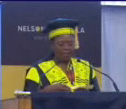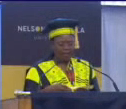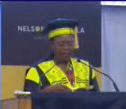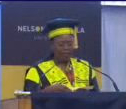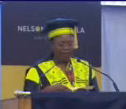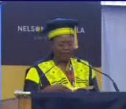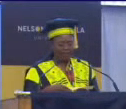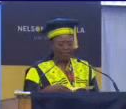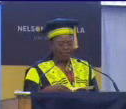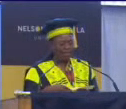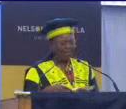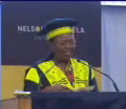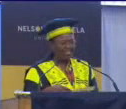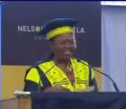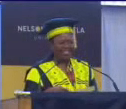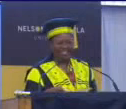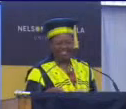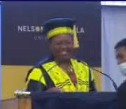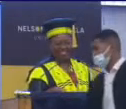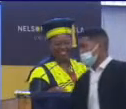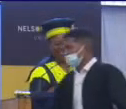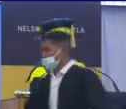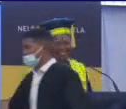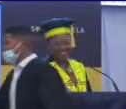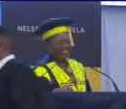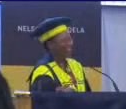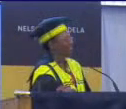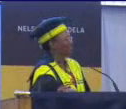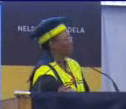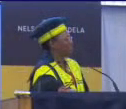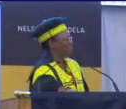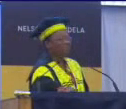Paulrick Felt Connect.